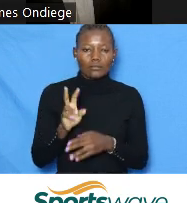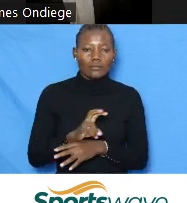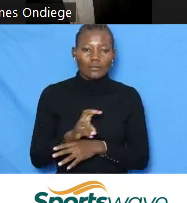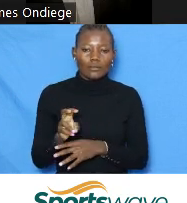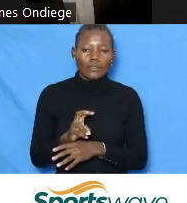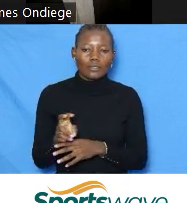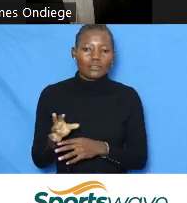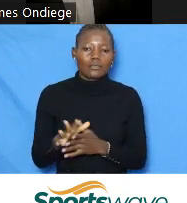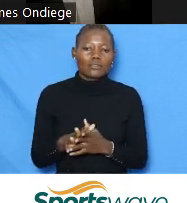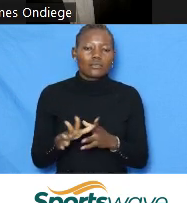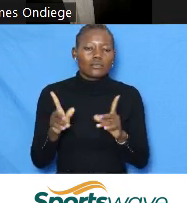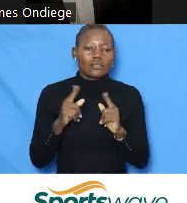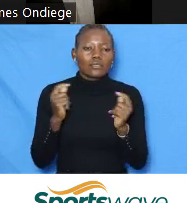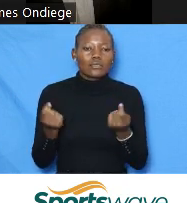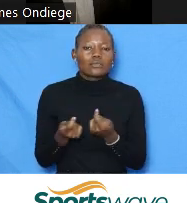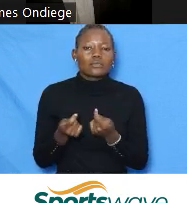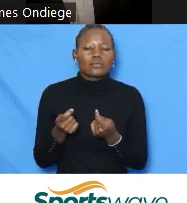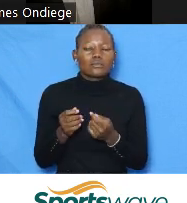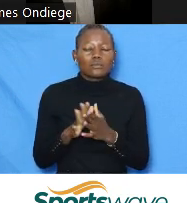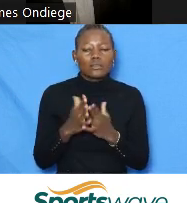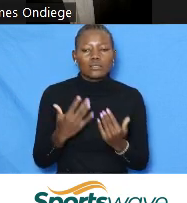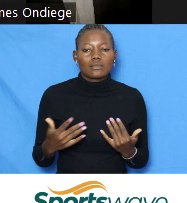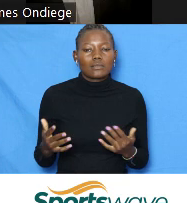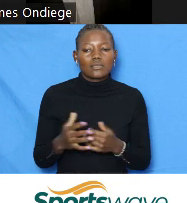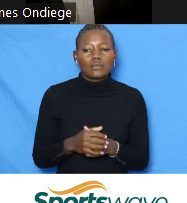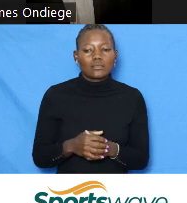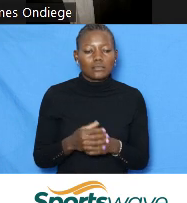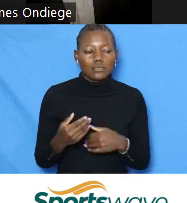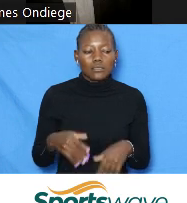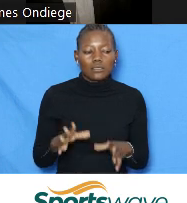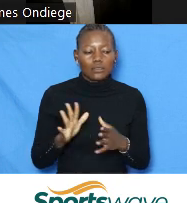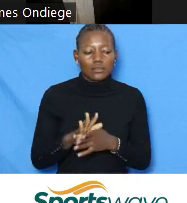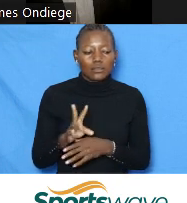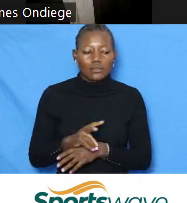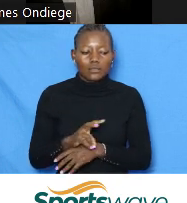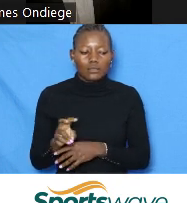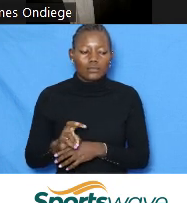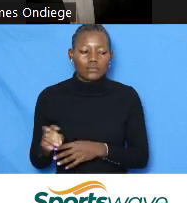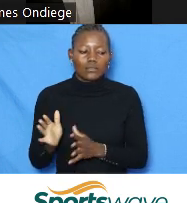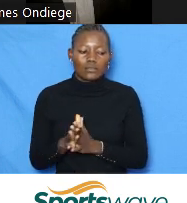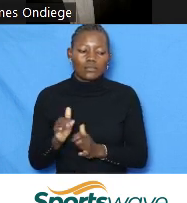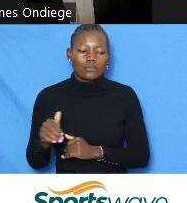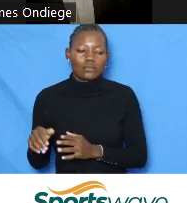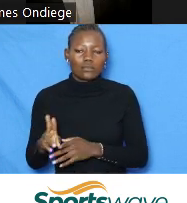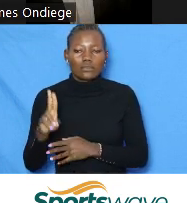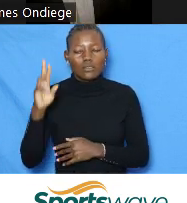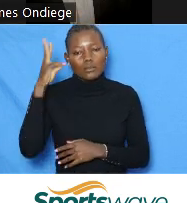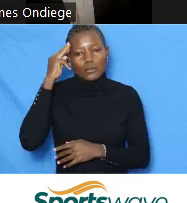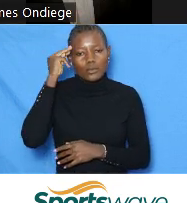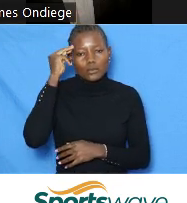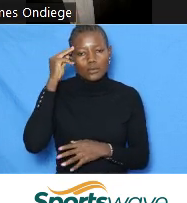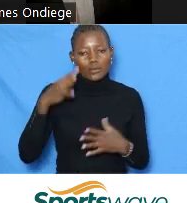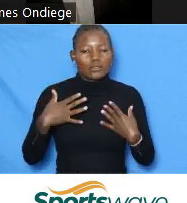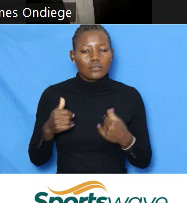there's a mental health recognition tool. And these are some of just the ways of monitoring and follow-up in mental health in